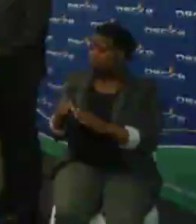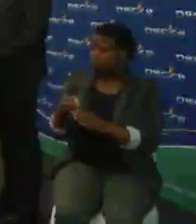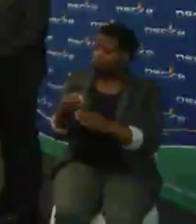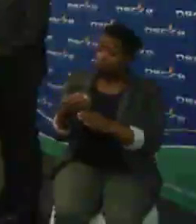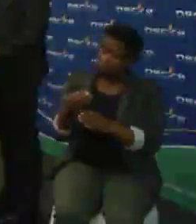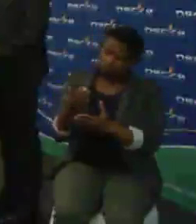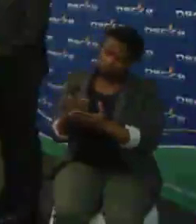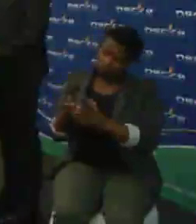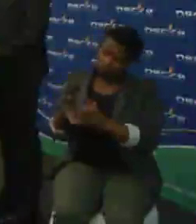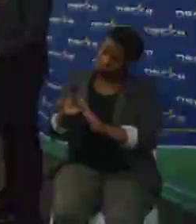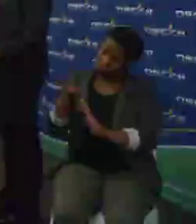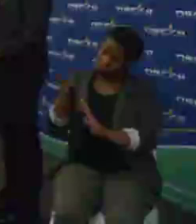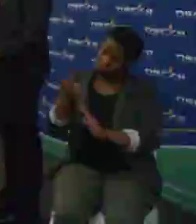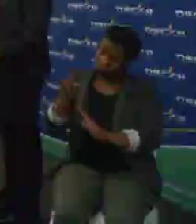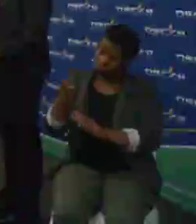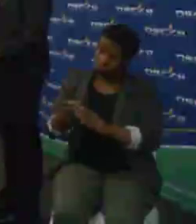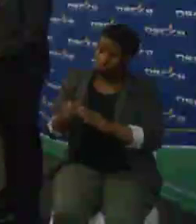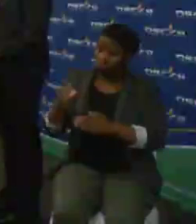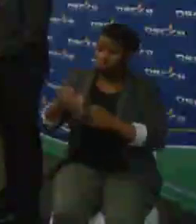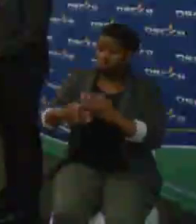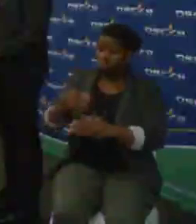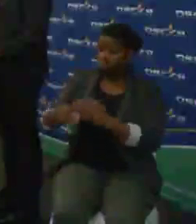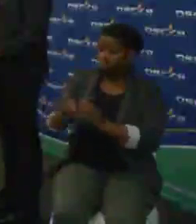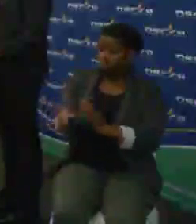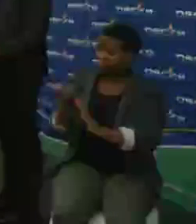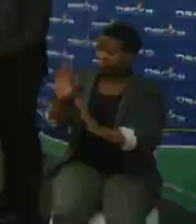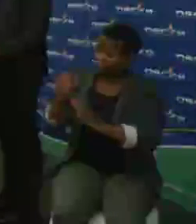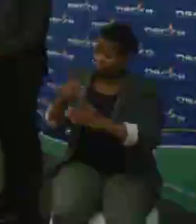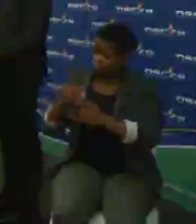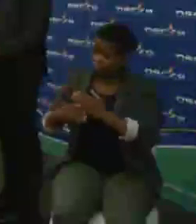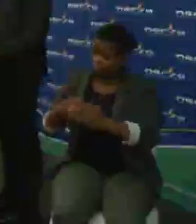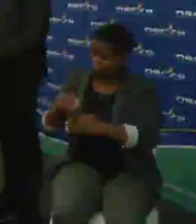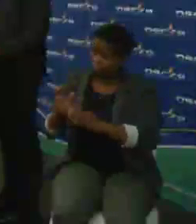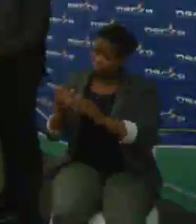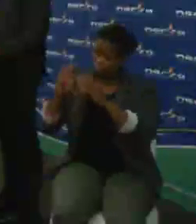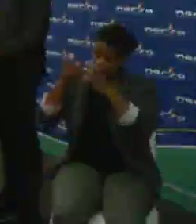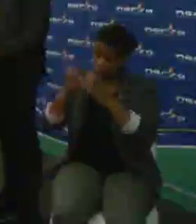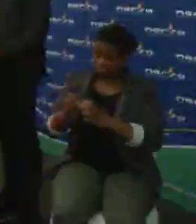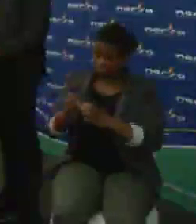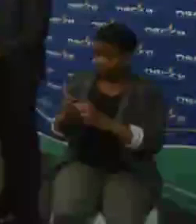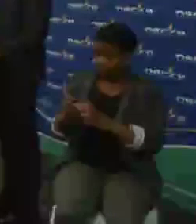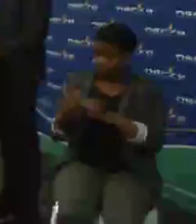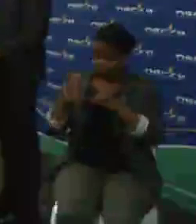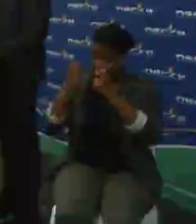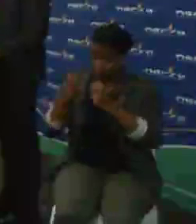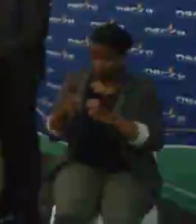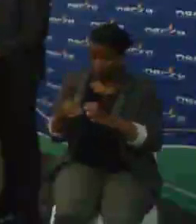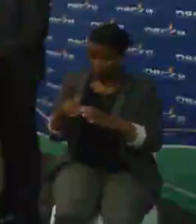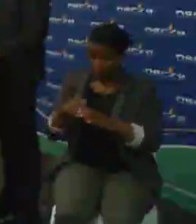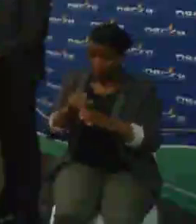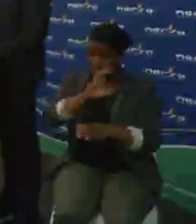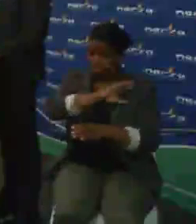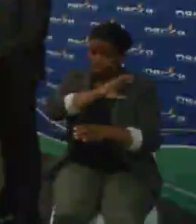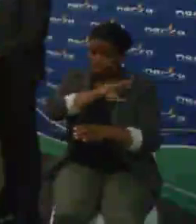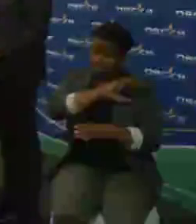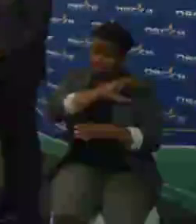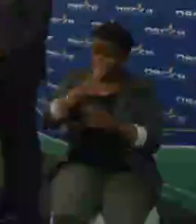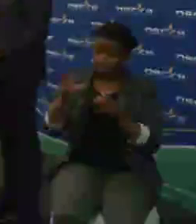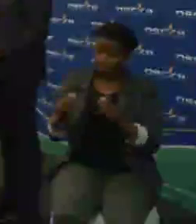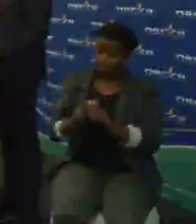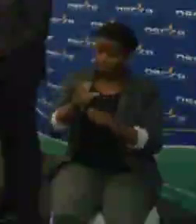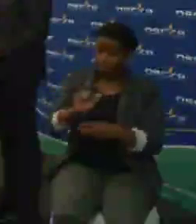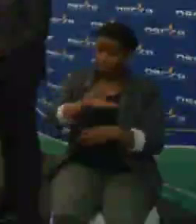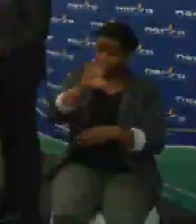bit higher. This follows on substantial increases in the price of electricity, which was felt by most consumers in South Africa, including